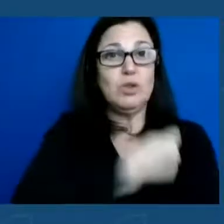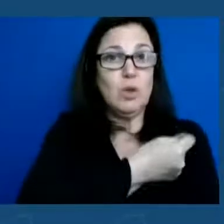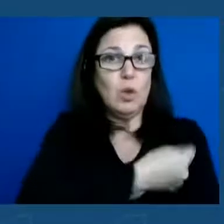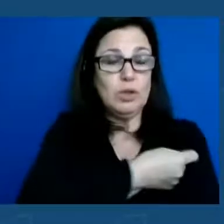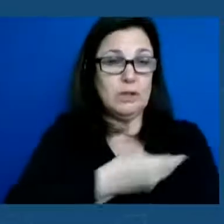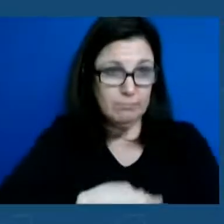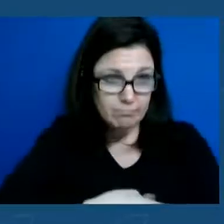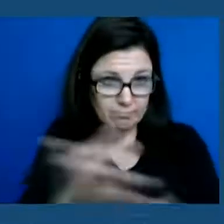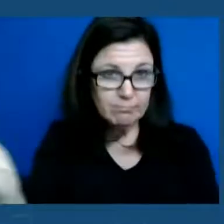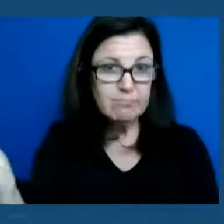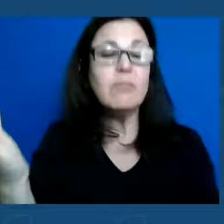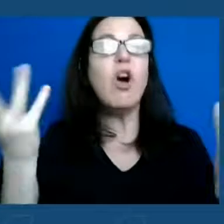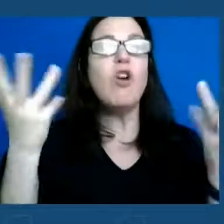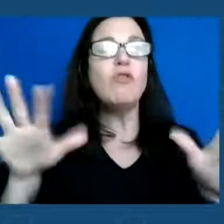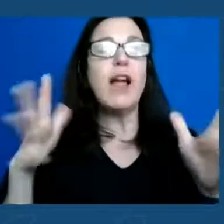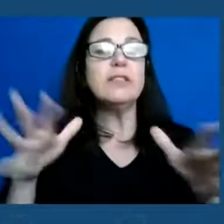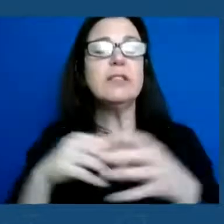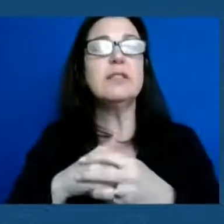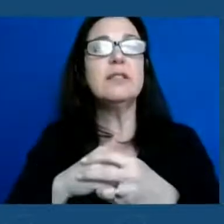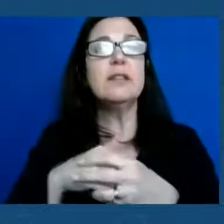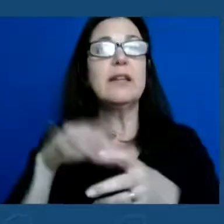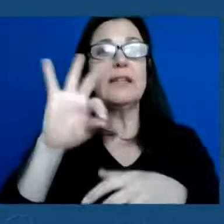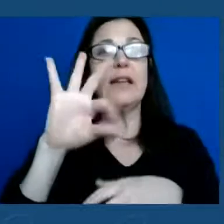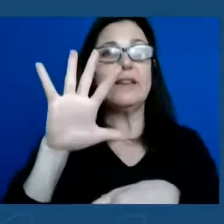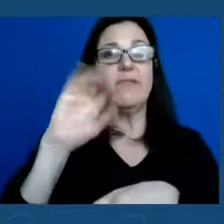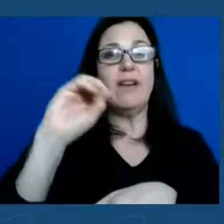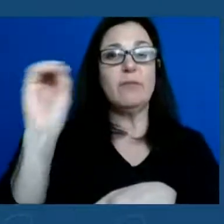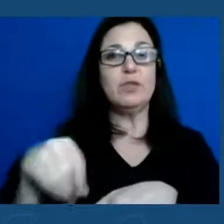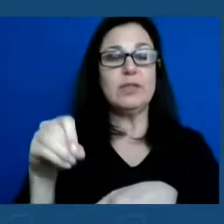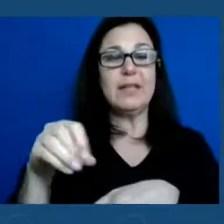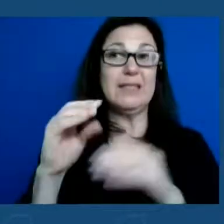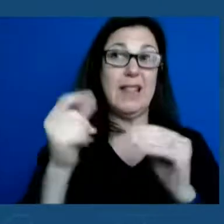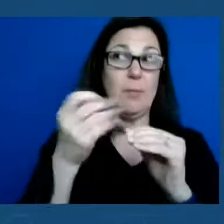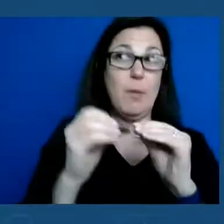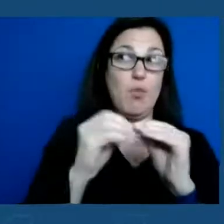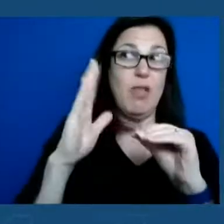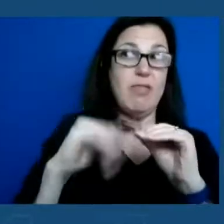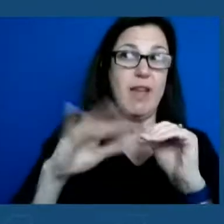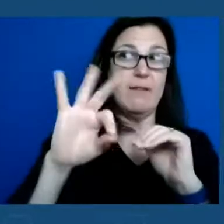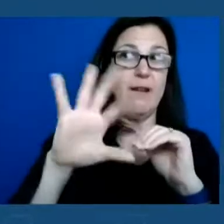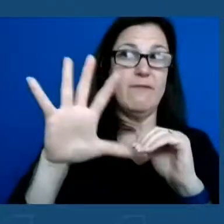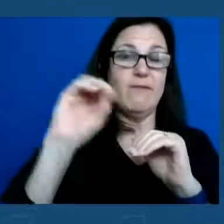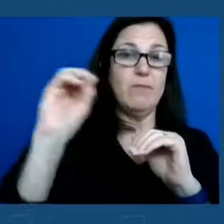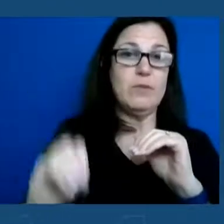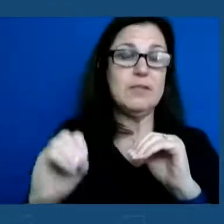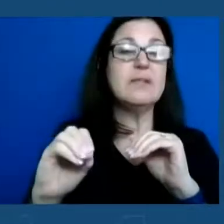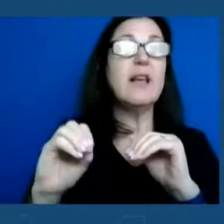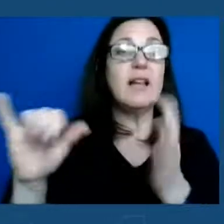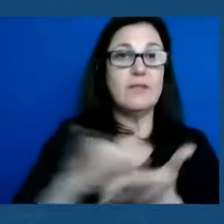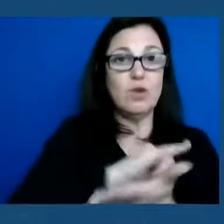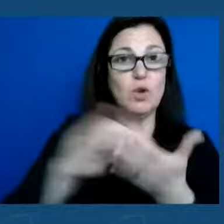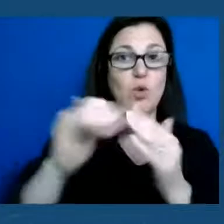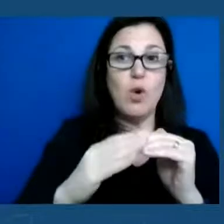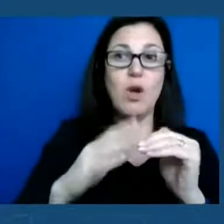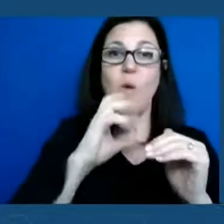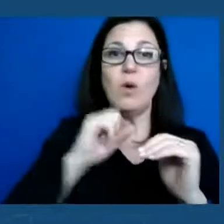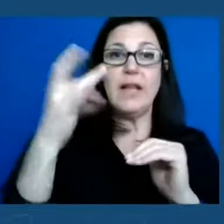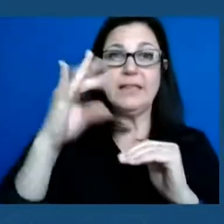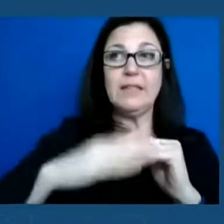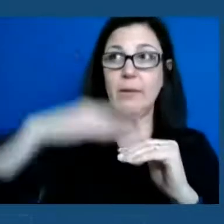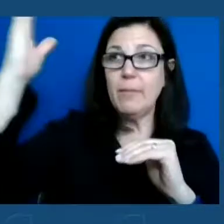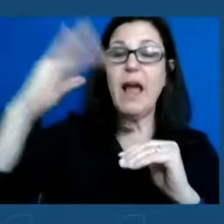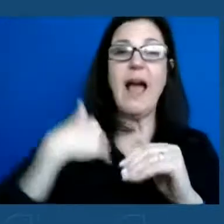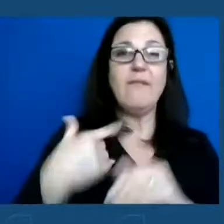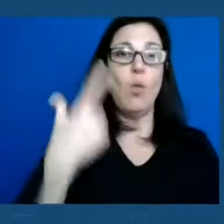across the state. 95%, it's actually higher than that, but 95% of New Yorkers over 18 have had at least one dose. I've always